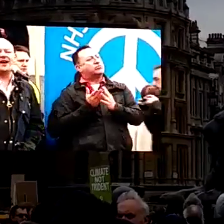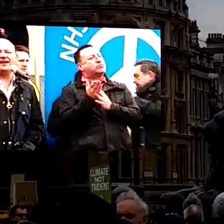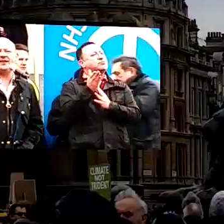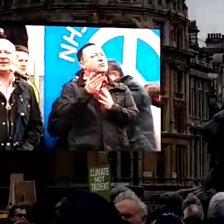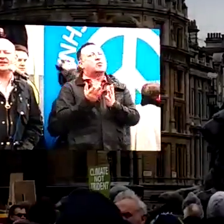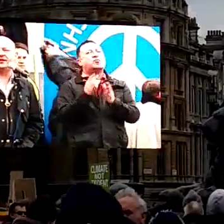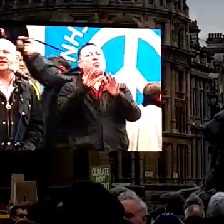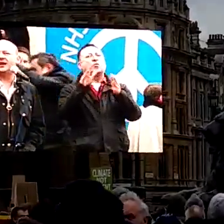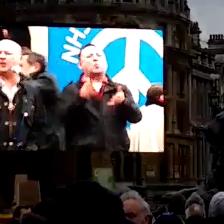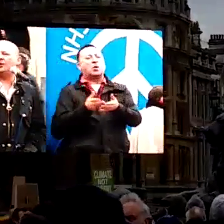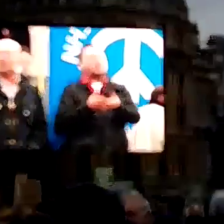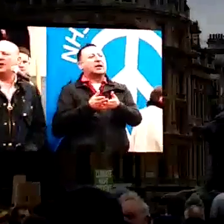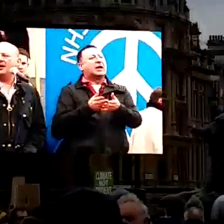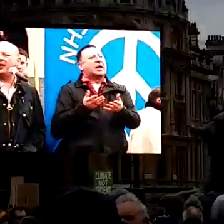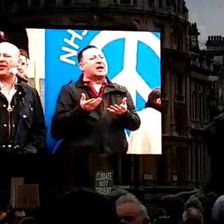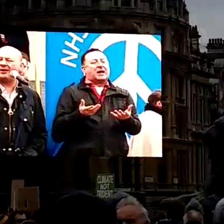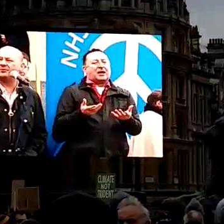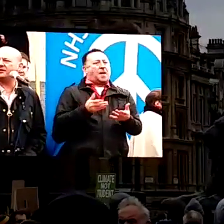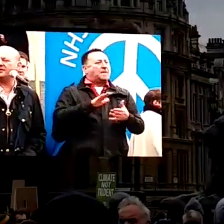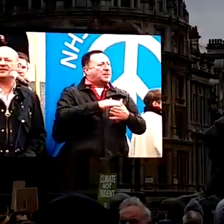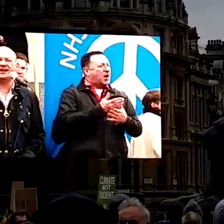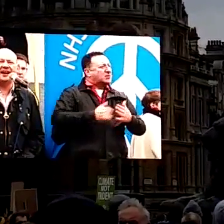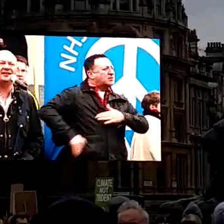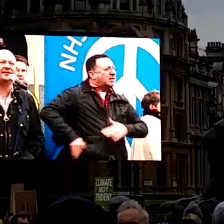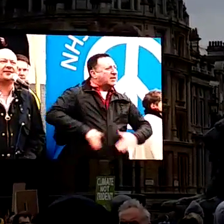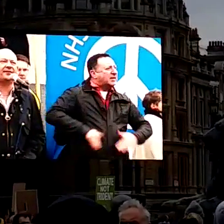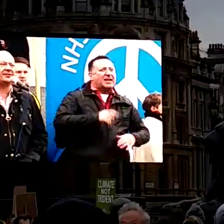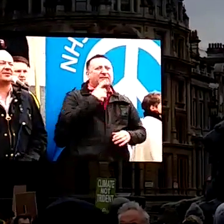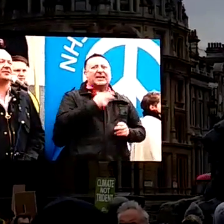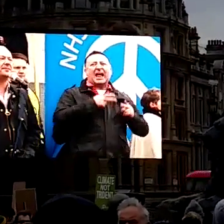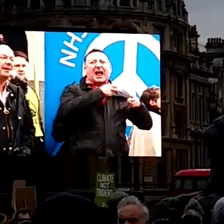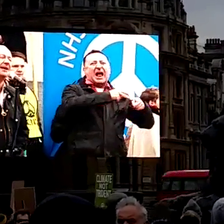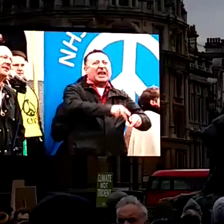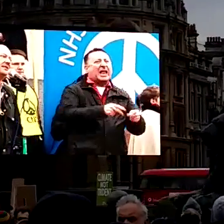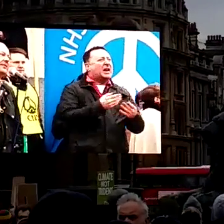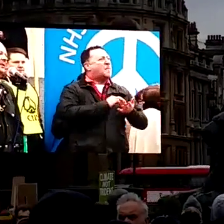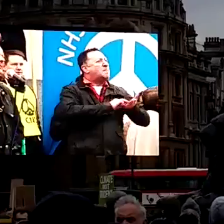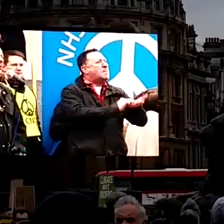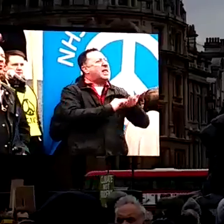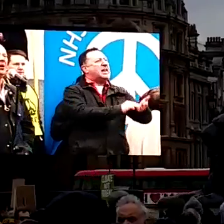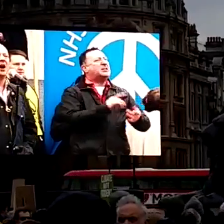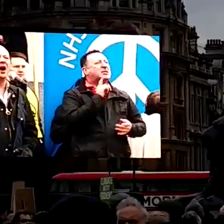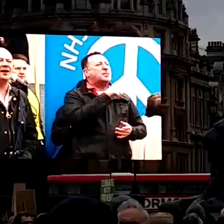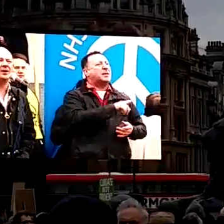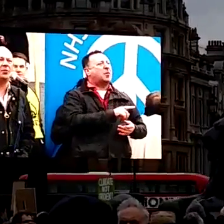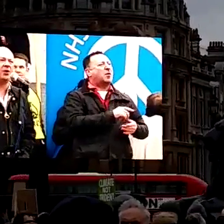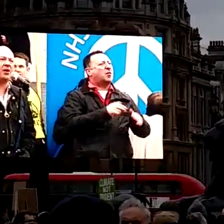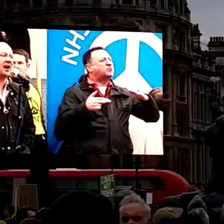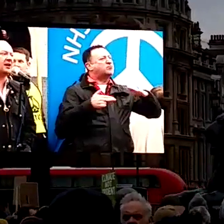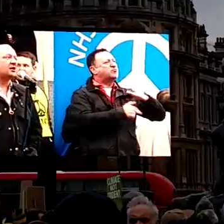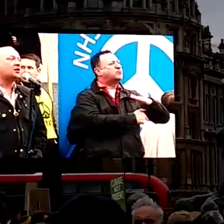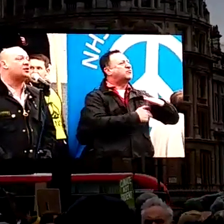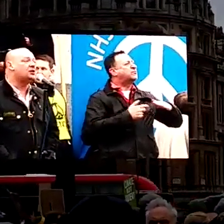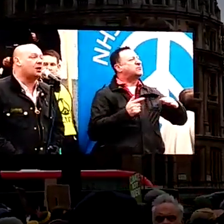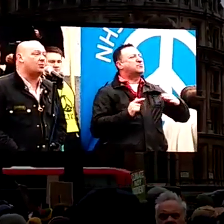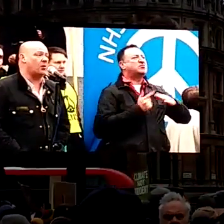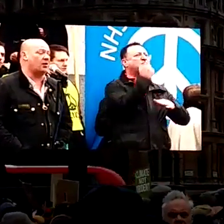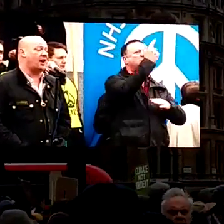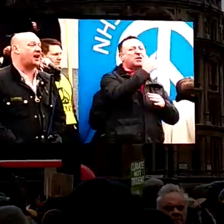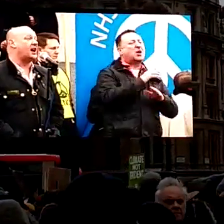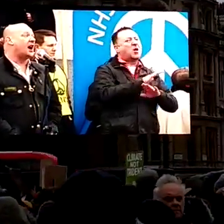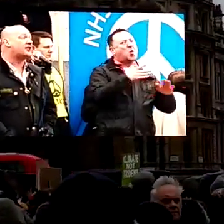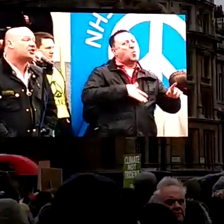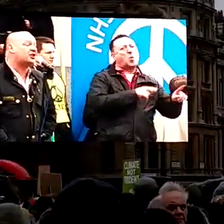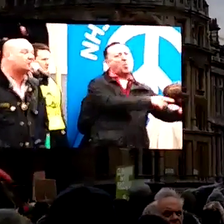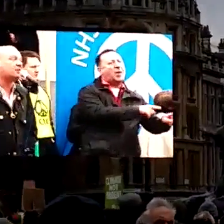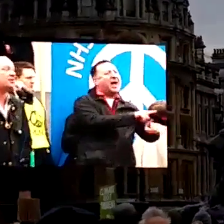we have a navy that can kill thousands, tens of thousands, millions of people. I don't want that. You don't